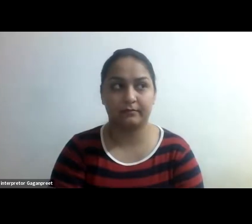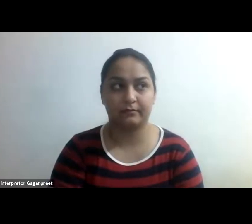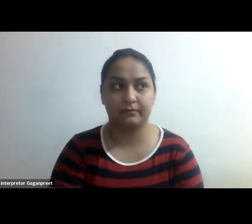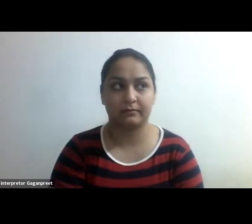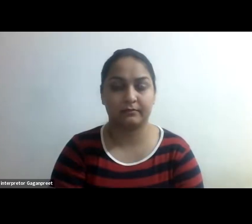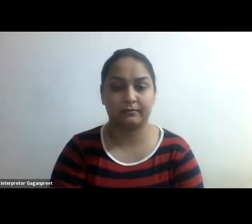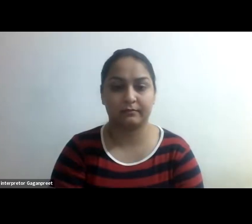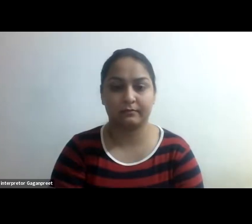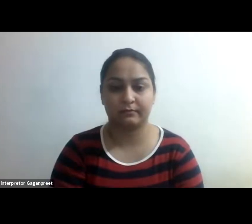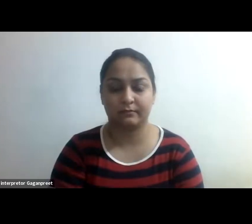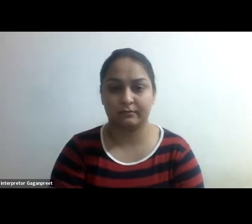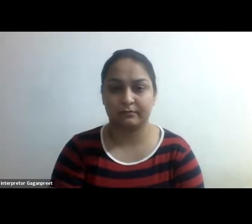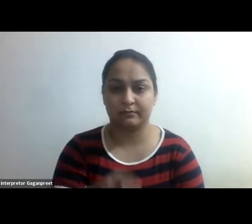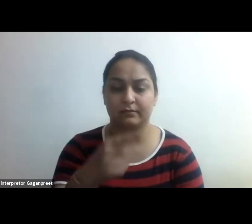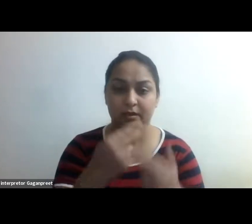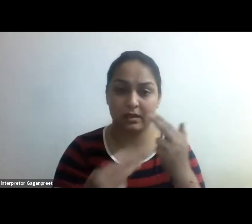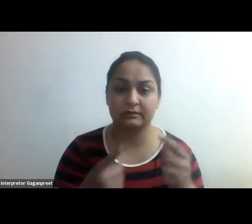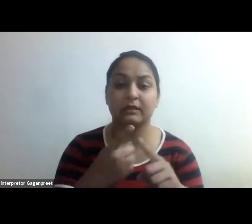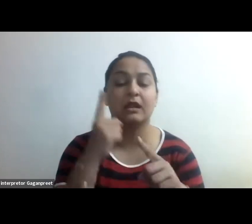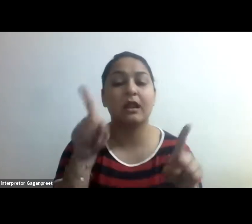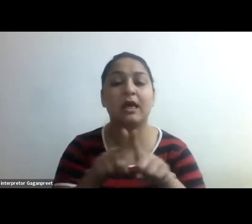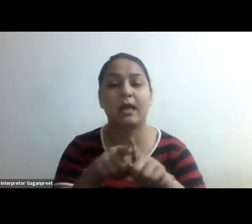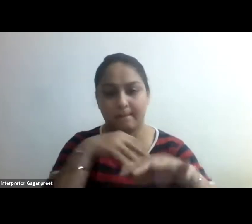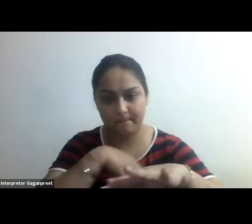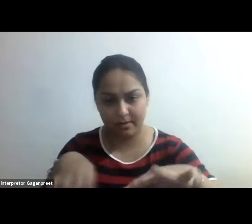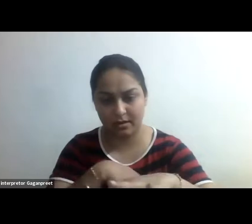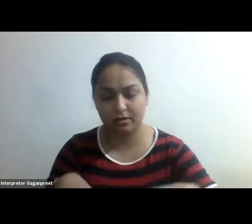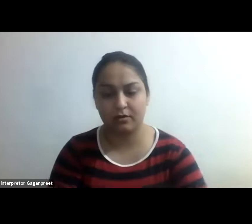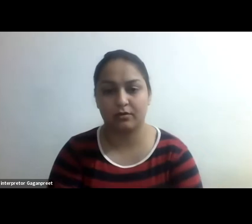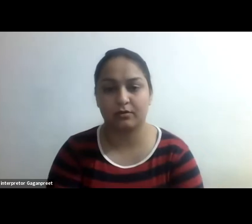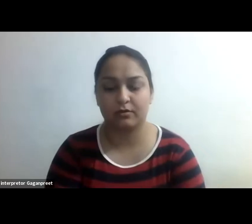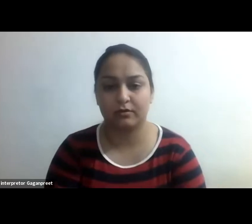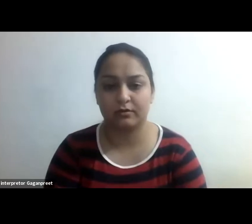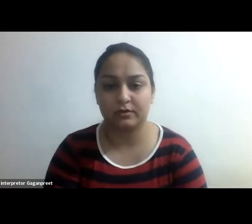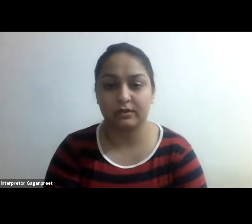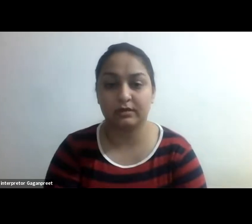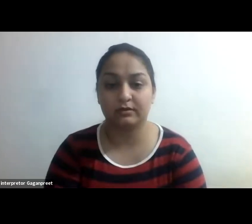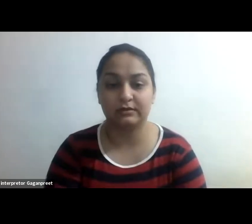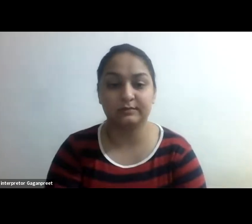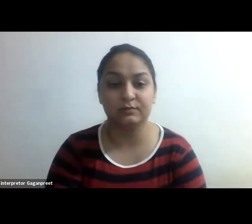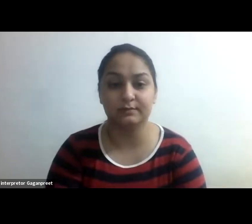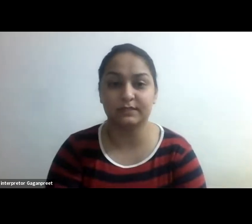I don't know. I mean, the essay is kind of a background. Okay, let me see.